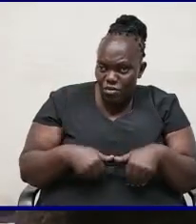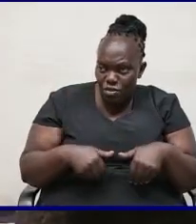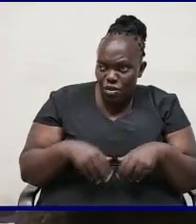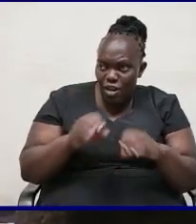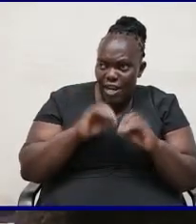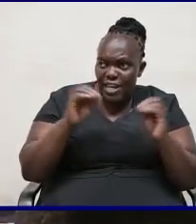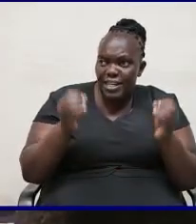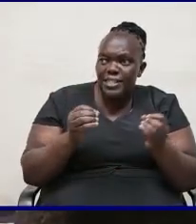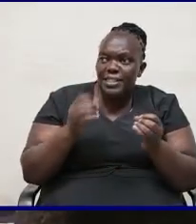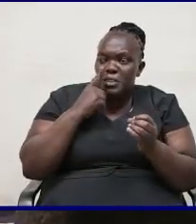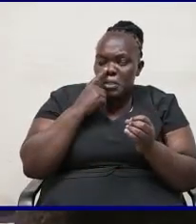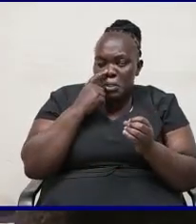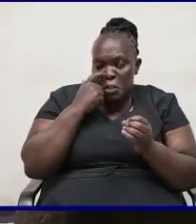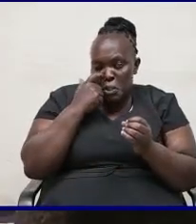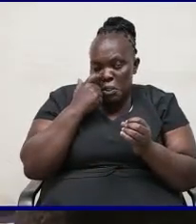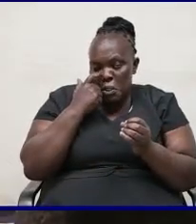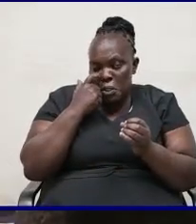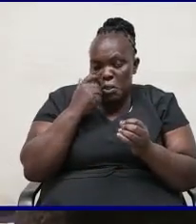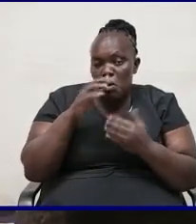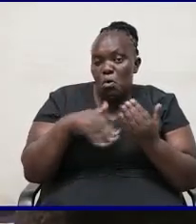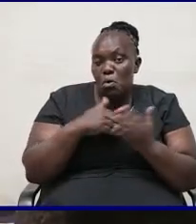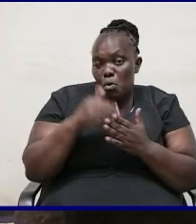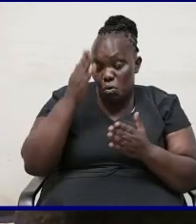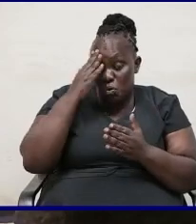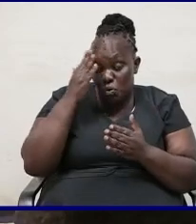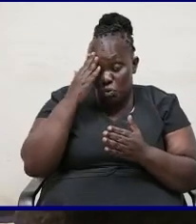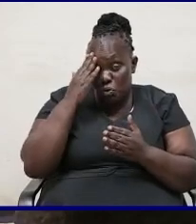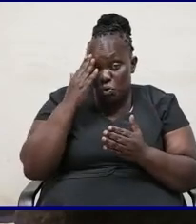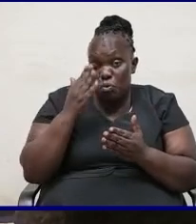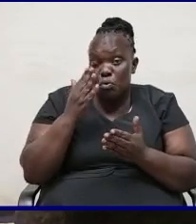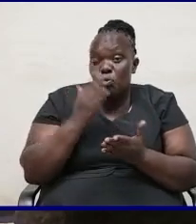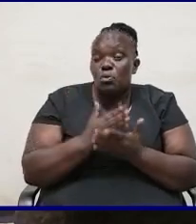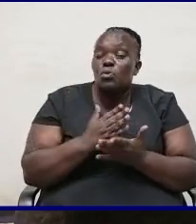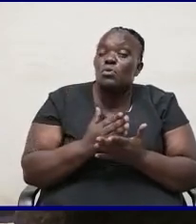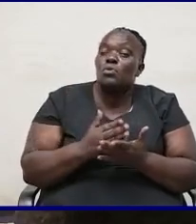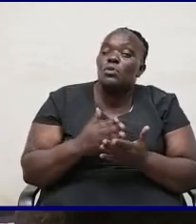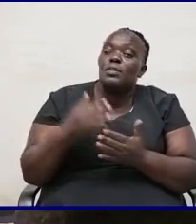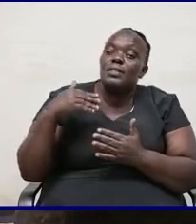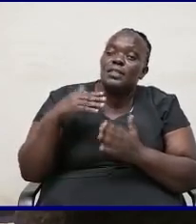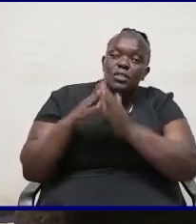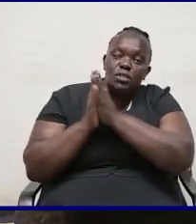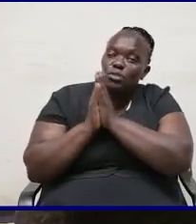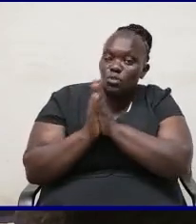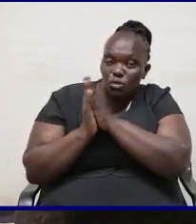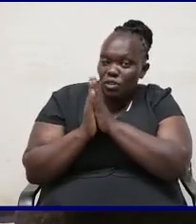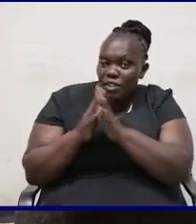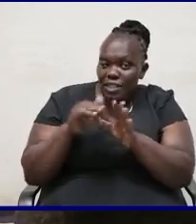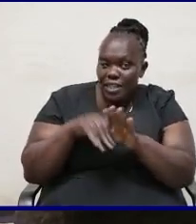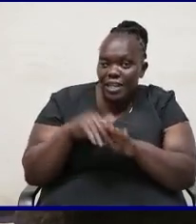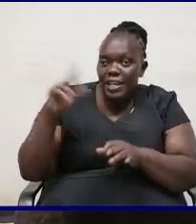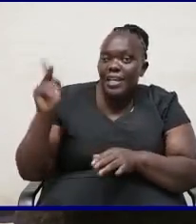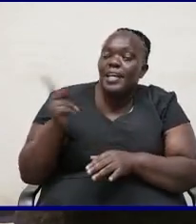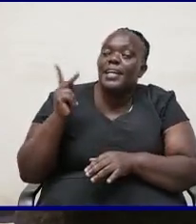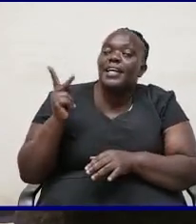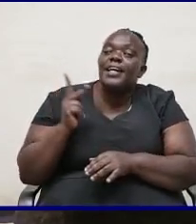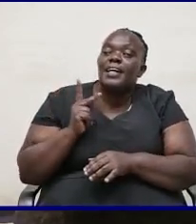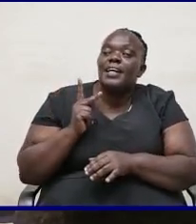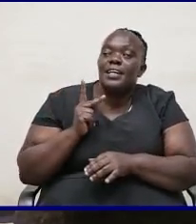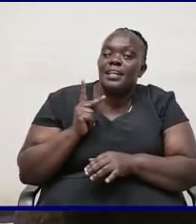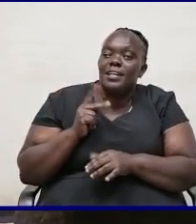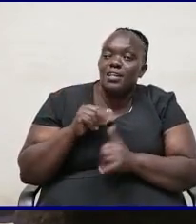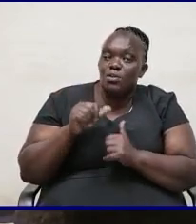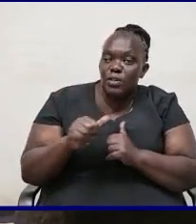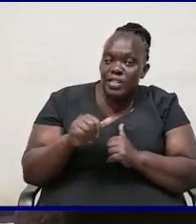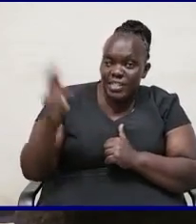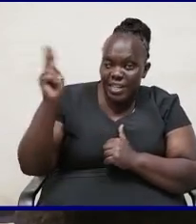Organization. Now, we all know that we've had Miss Tourism Kenya,